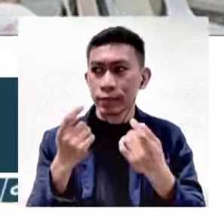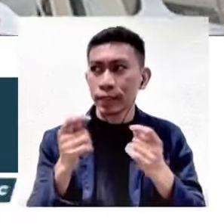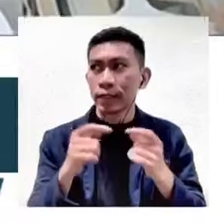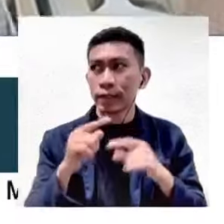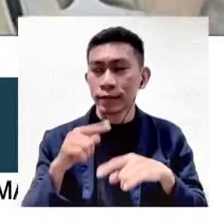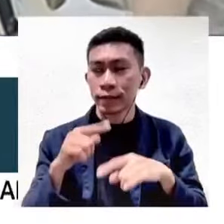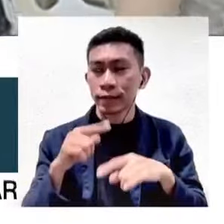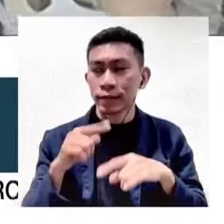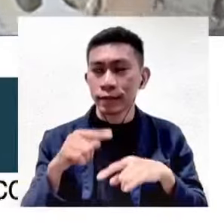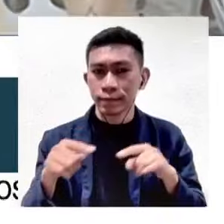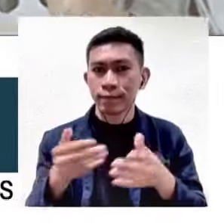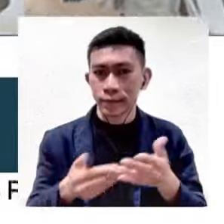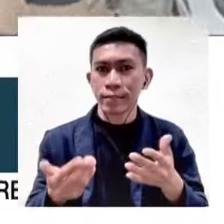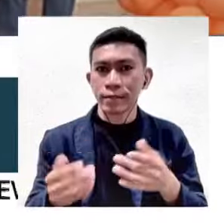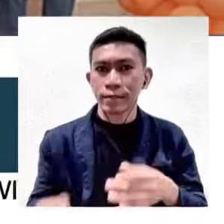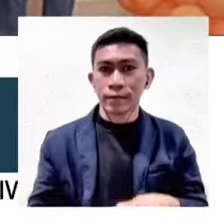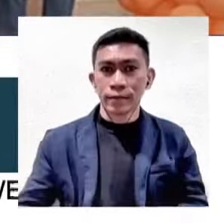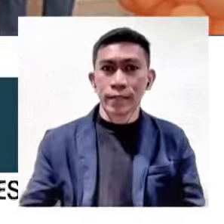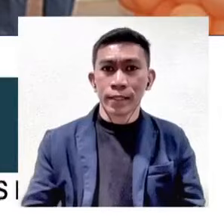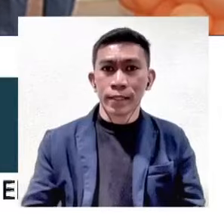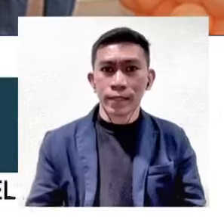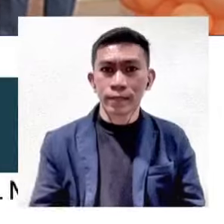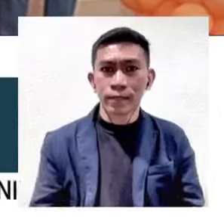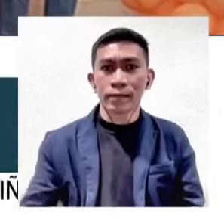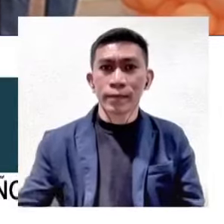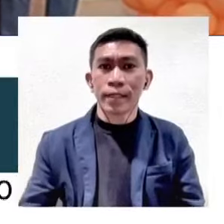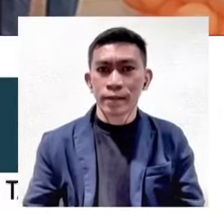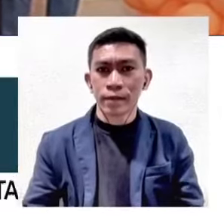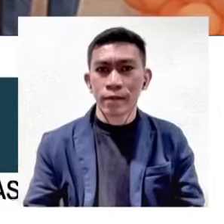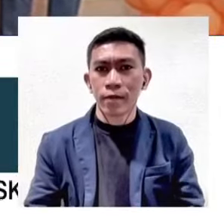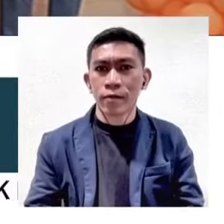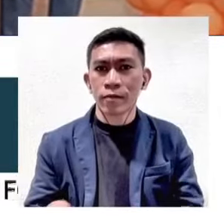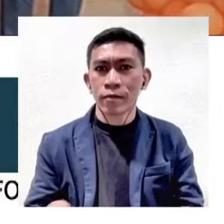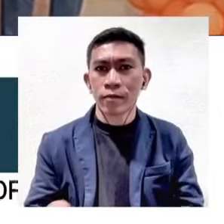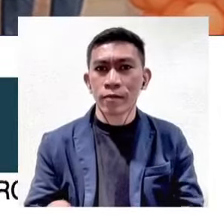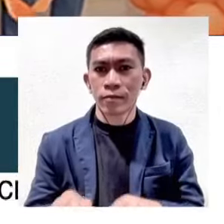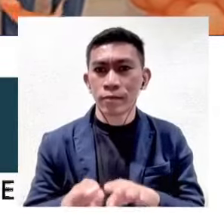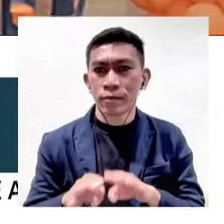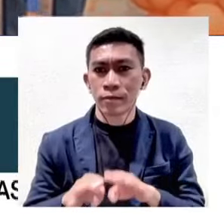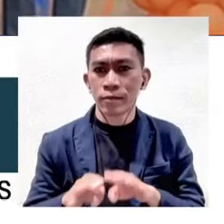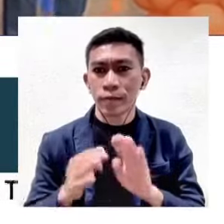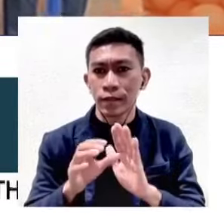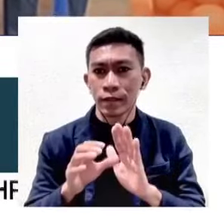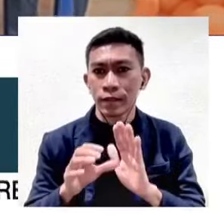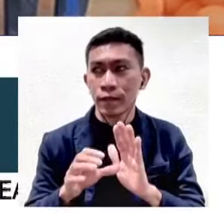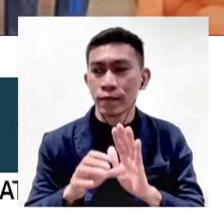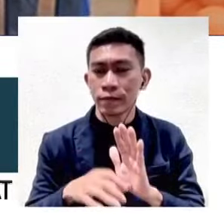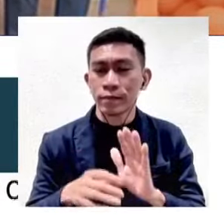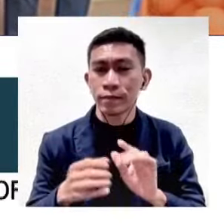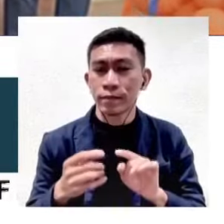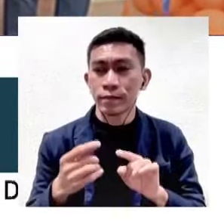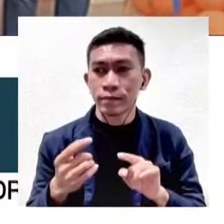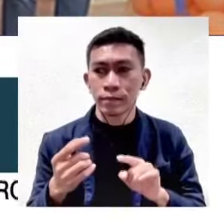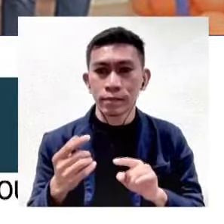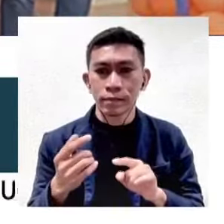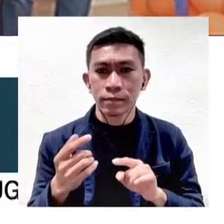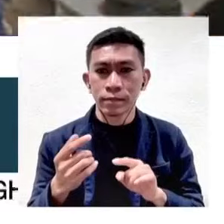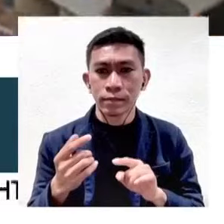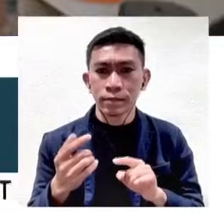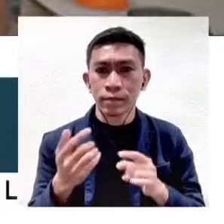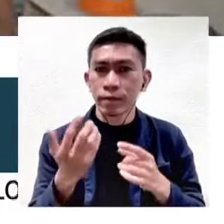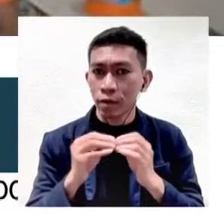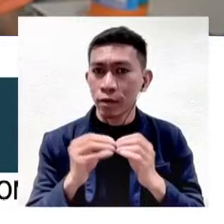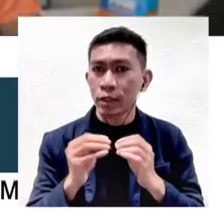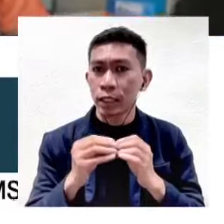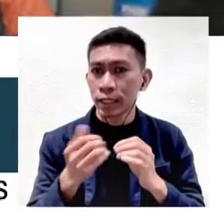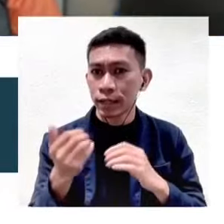to open up the constitution to further encourage more foreign direct investments para